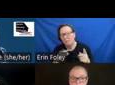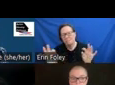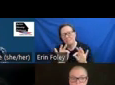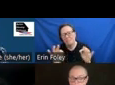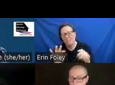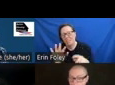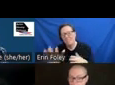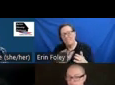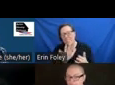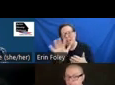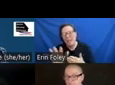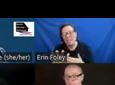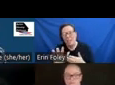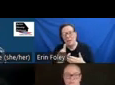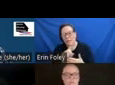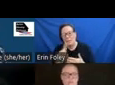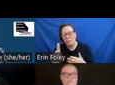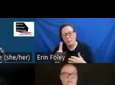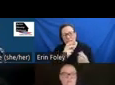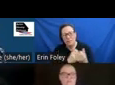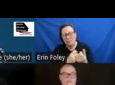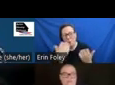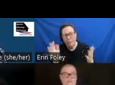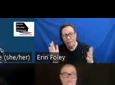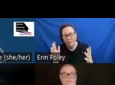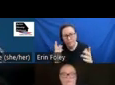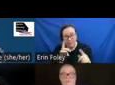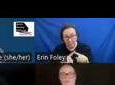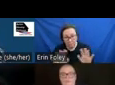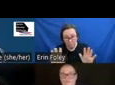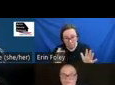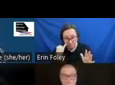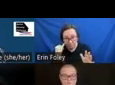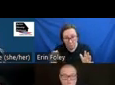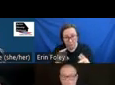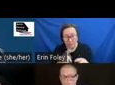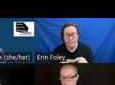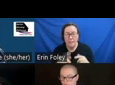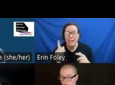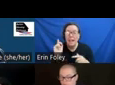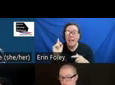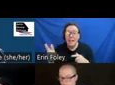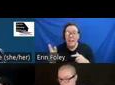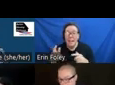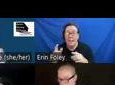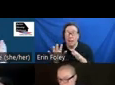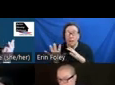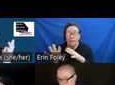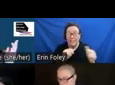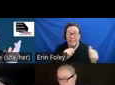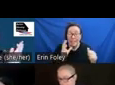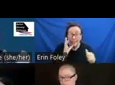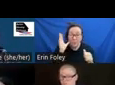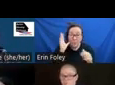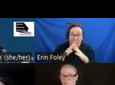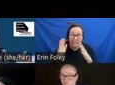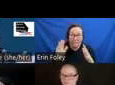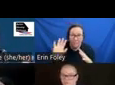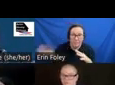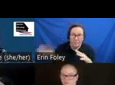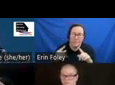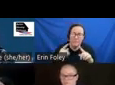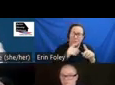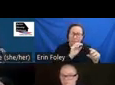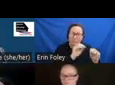a week of support. Now, let's say Johnny moves into his own apartment. Johnny, you can say to DDS, you